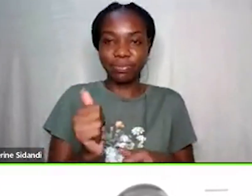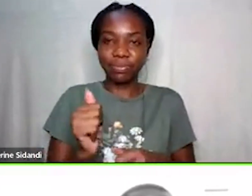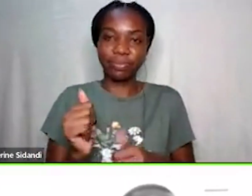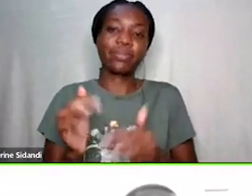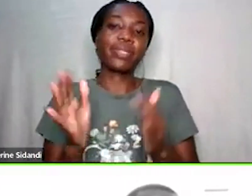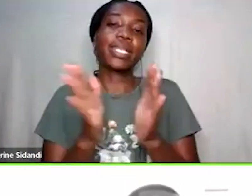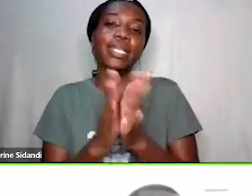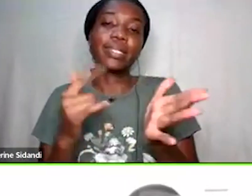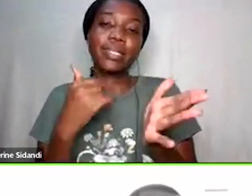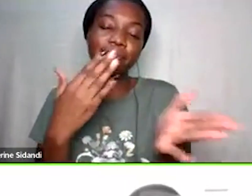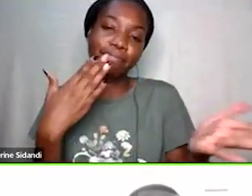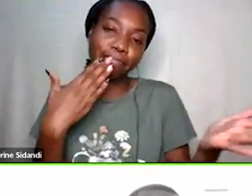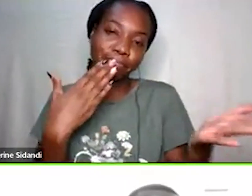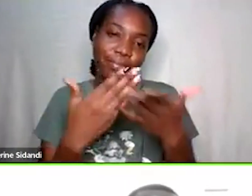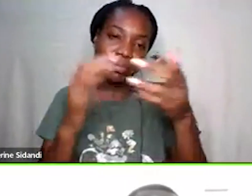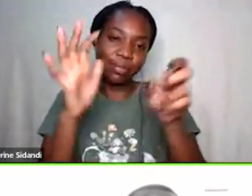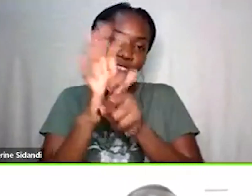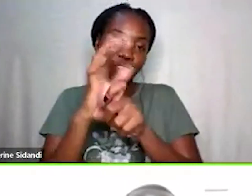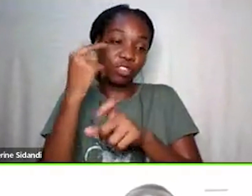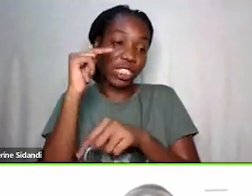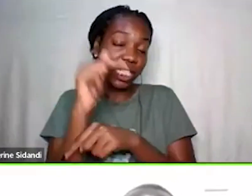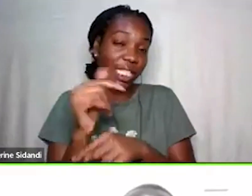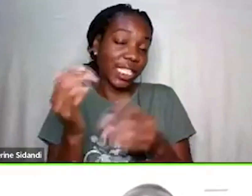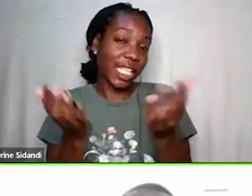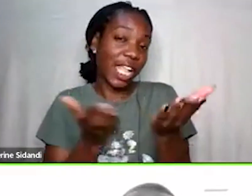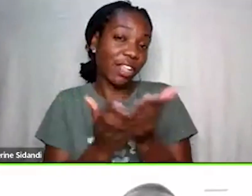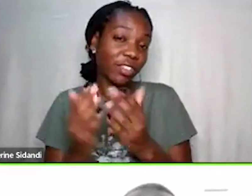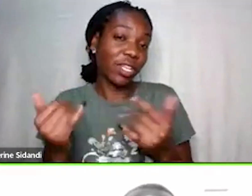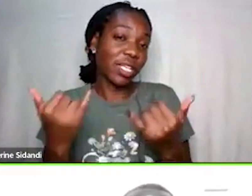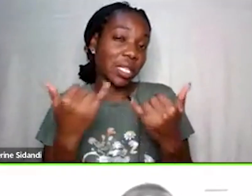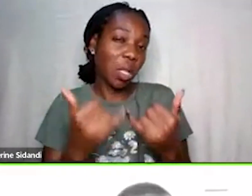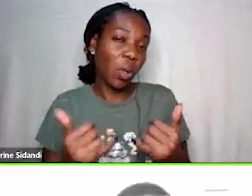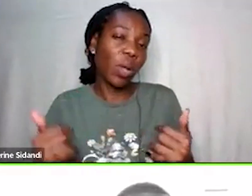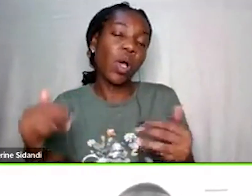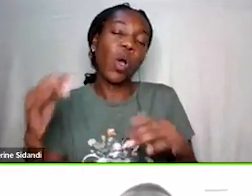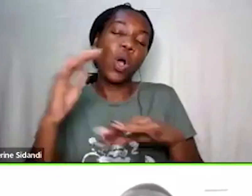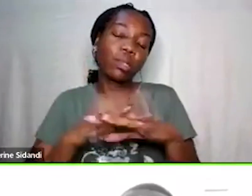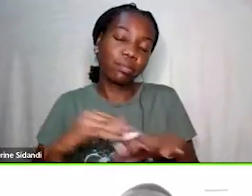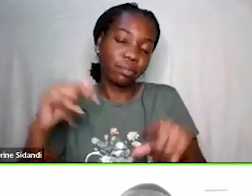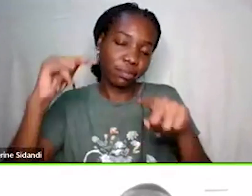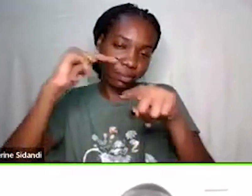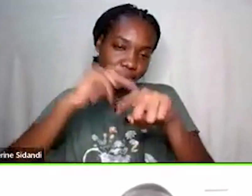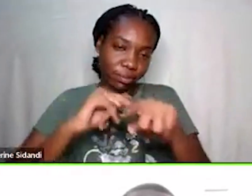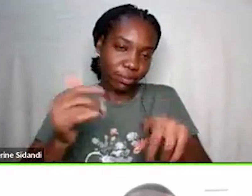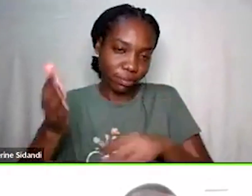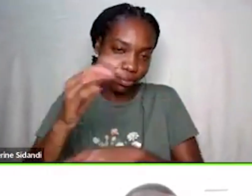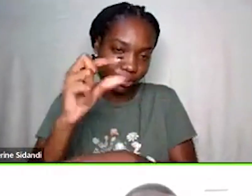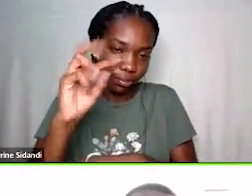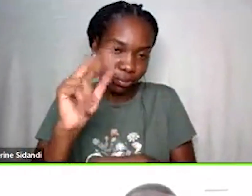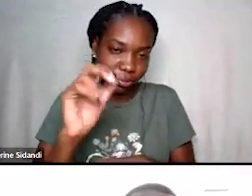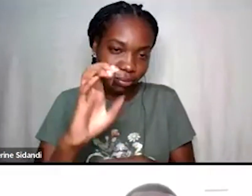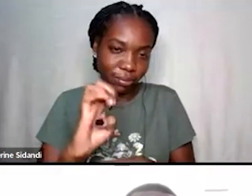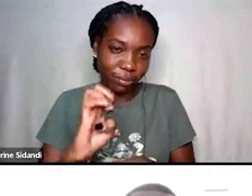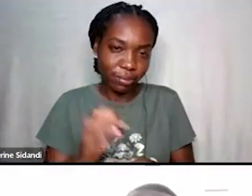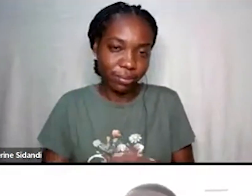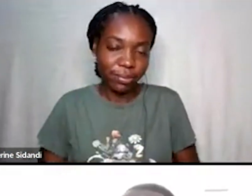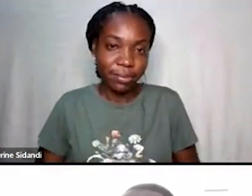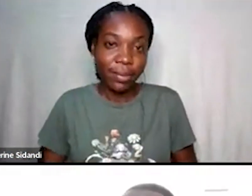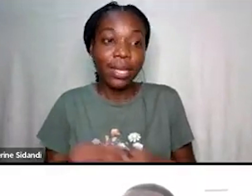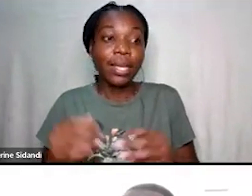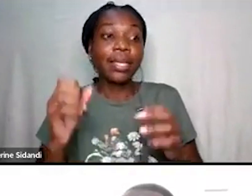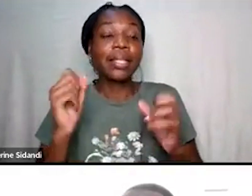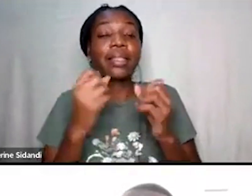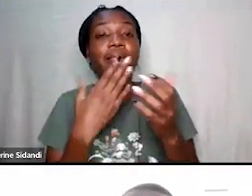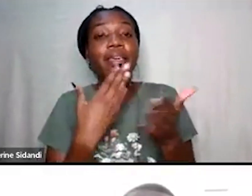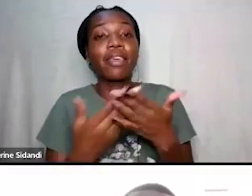saying thank you so much for this session. It has come in timely. Back to you, Grace. All right, thank you very much.